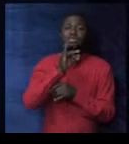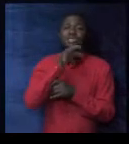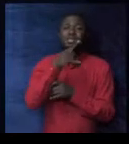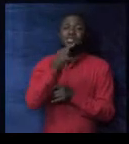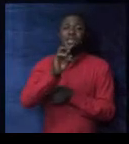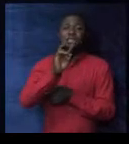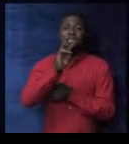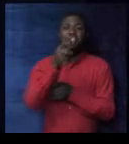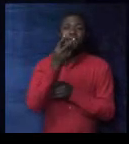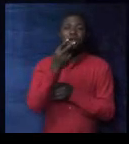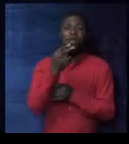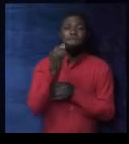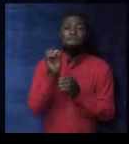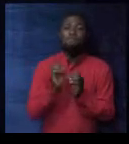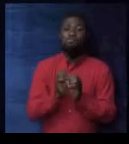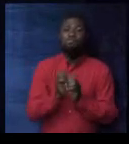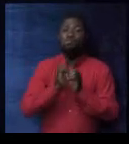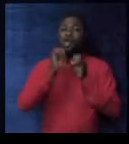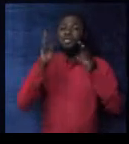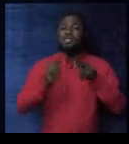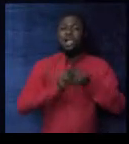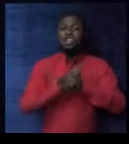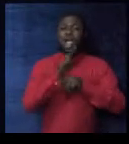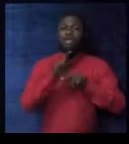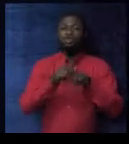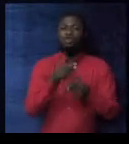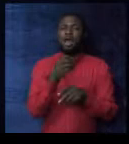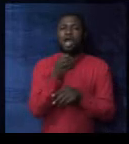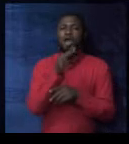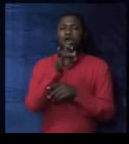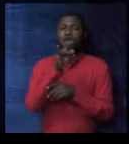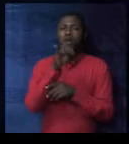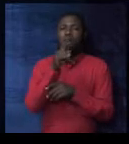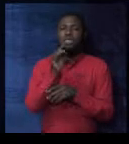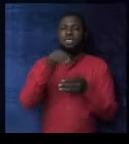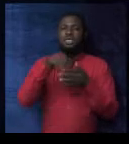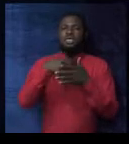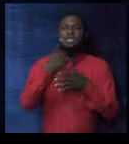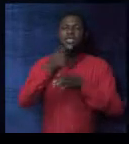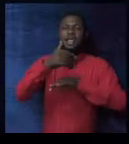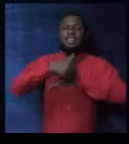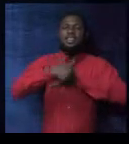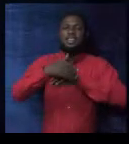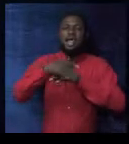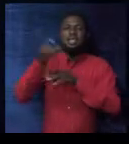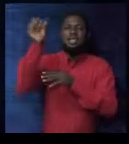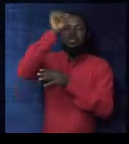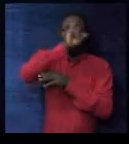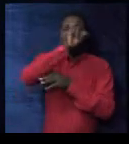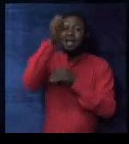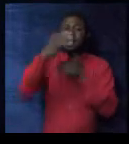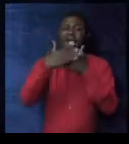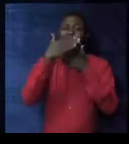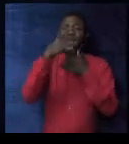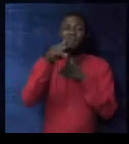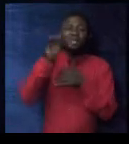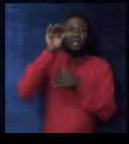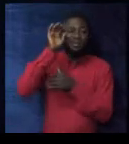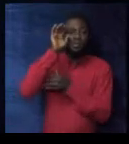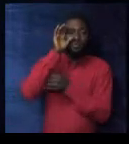Venus is the second brightest natural object in the night sky after the